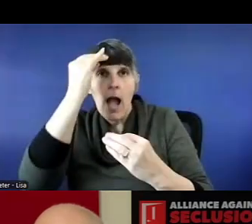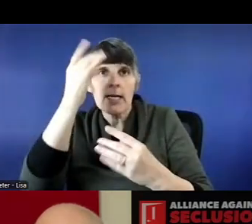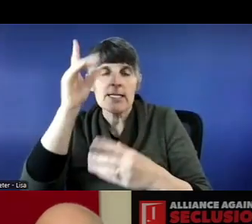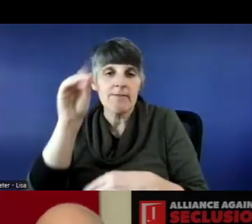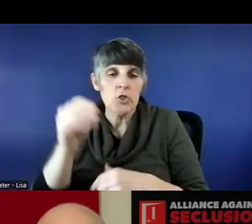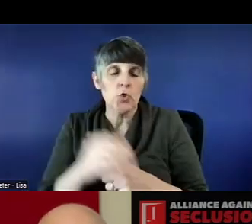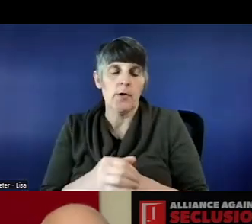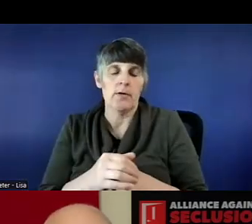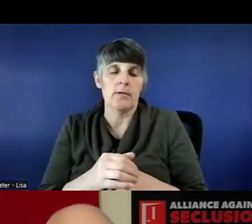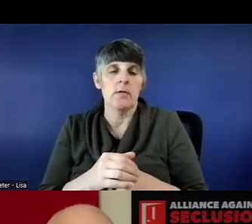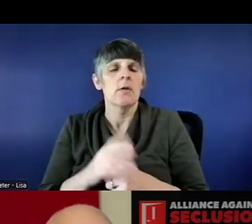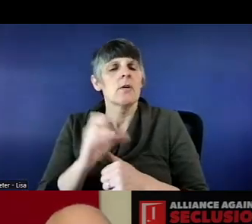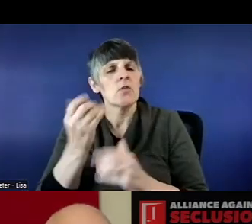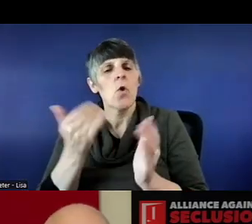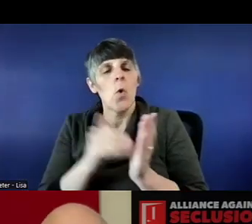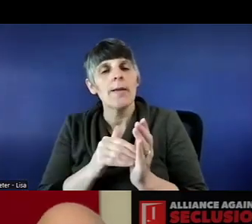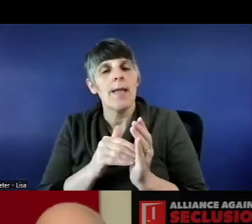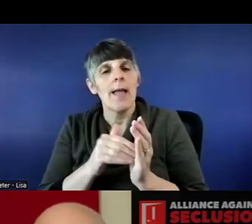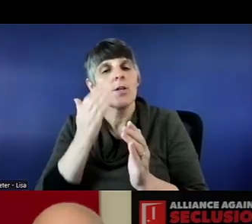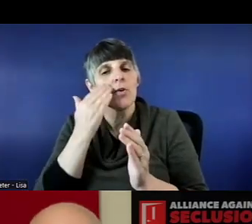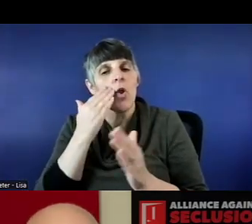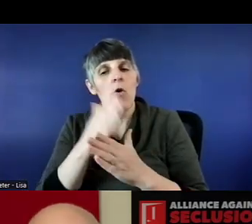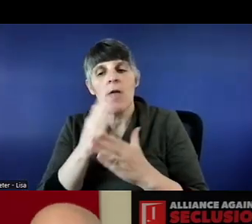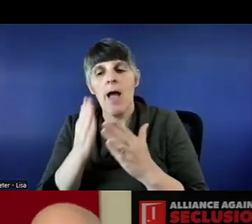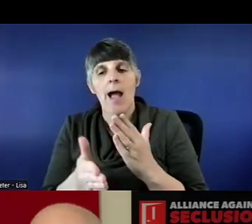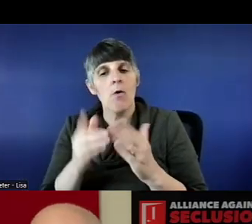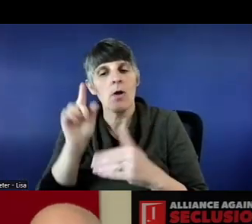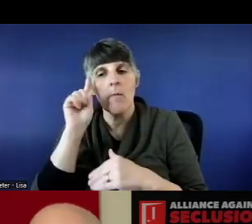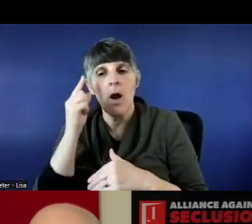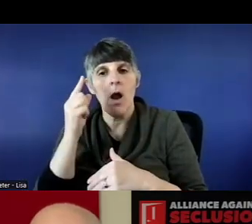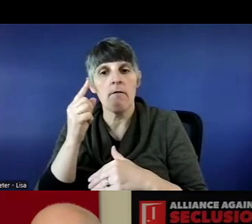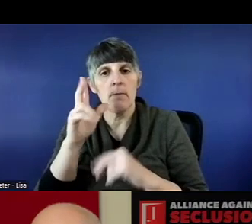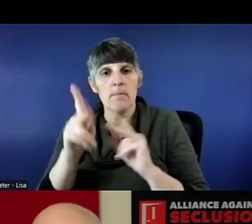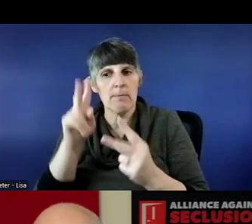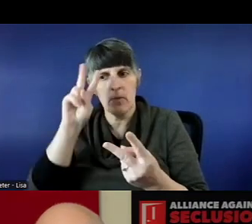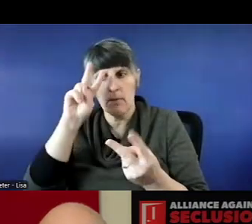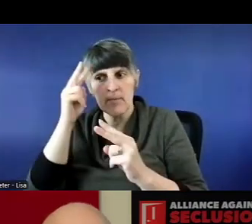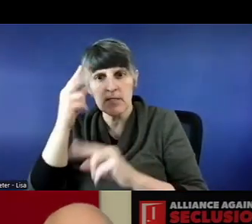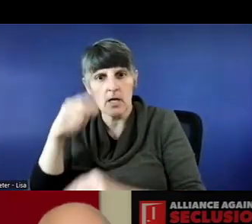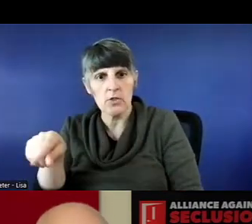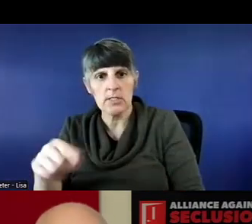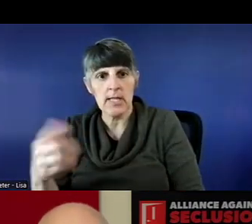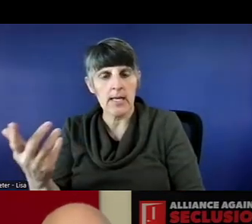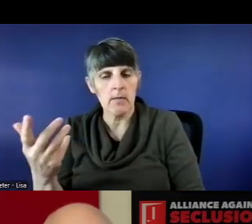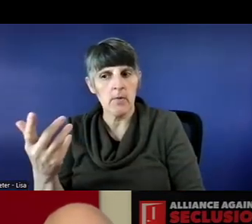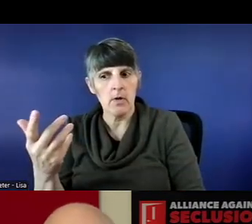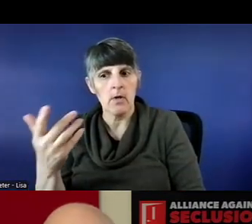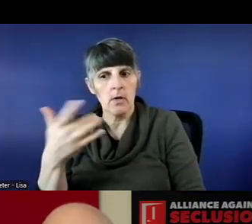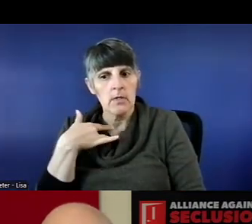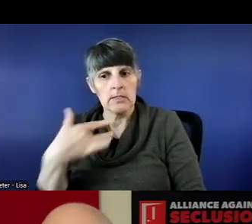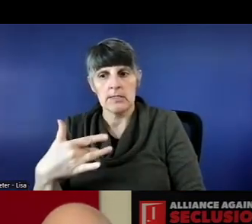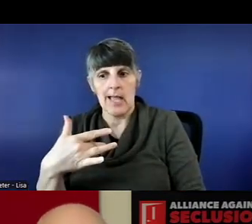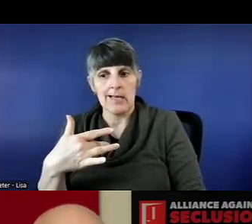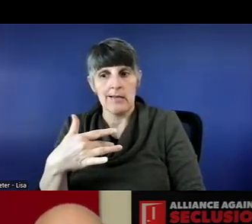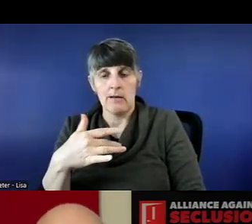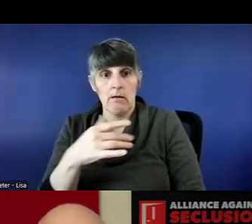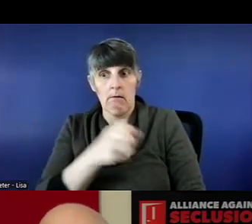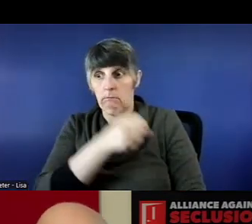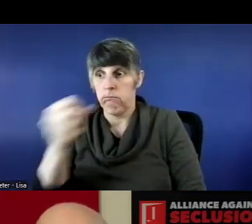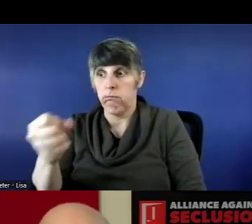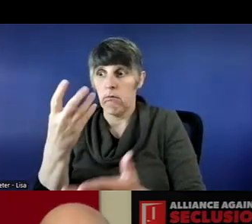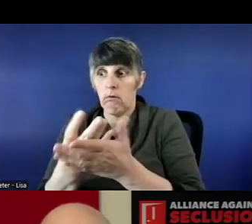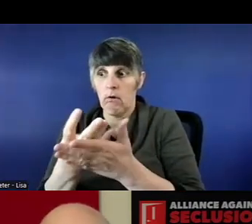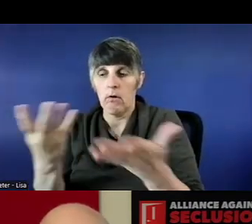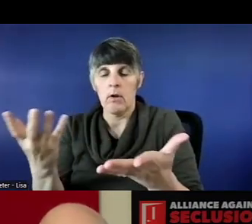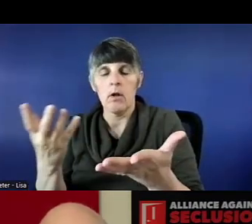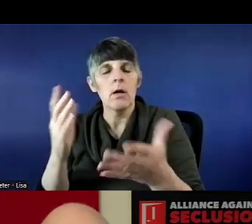disorders. So again, the outcome of being misunderstood are outcomes like ending up incarcerated. And these are